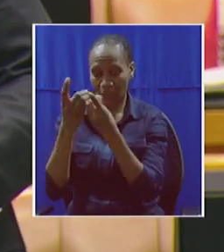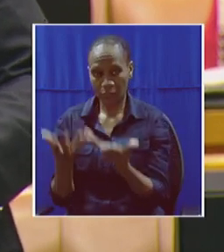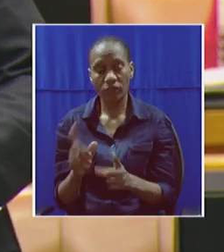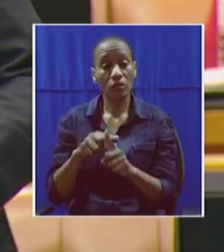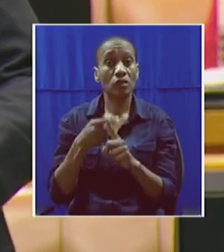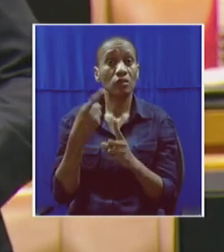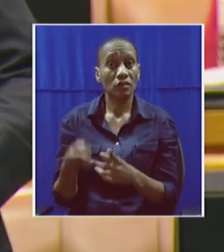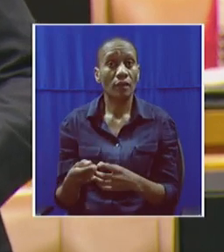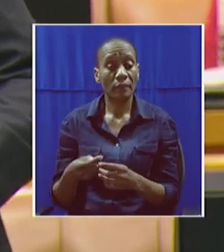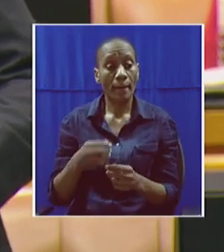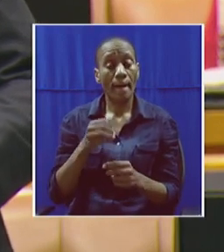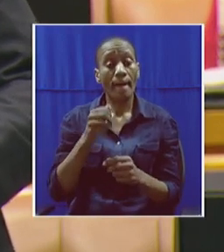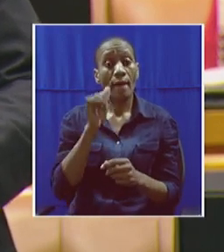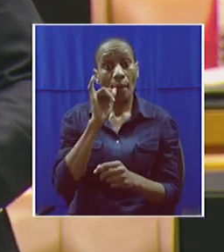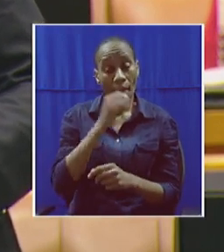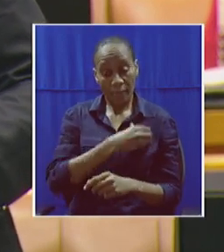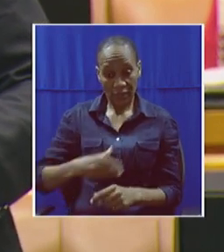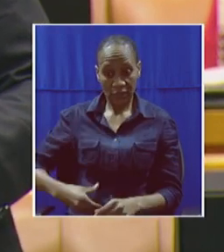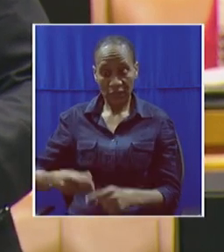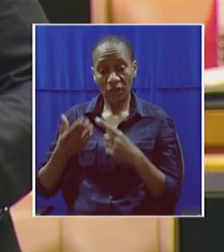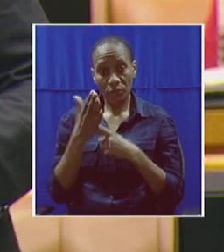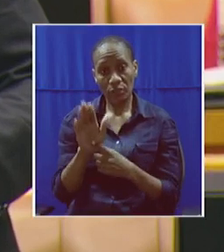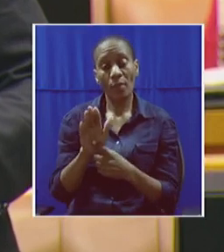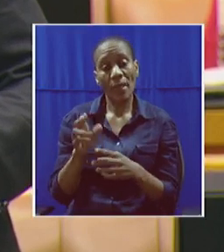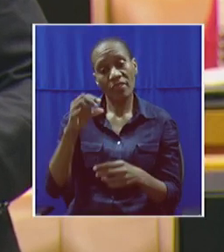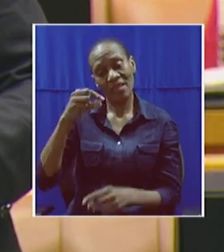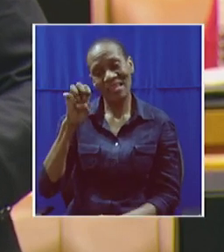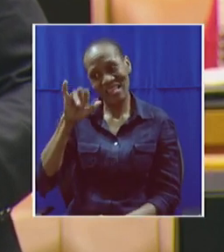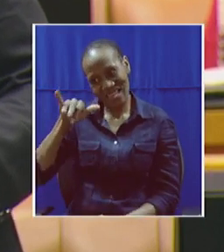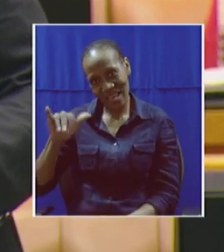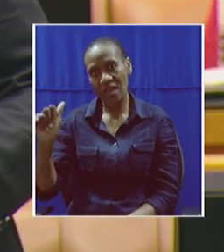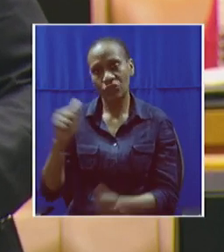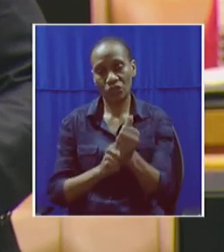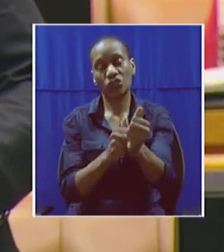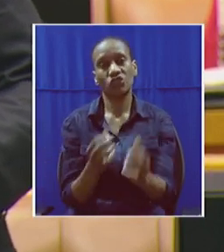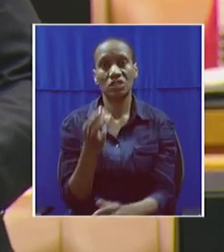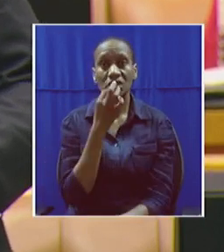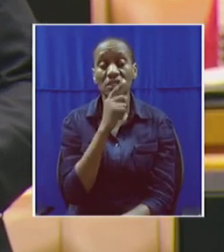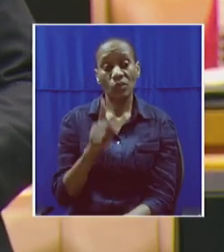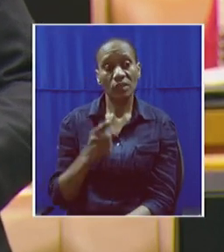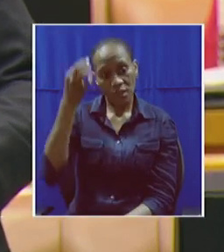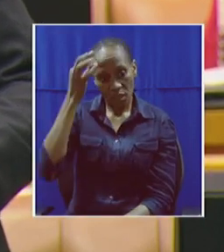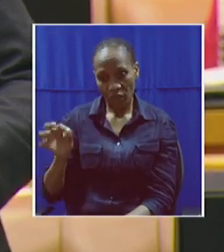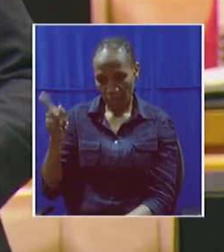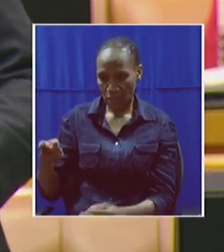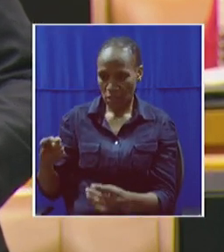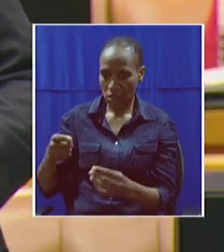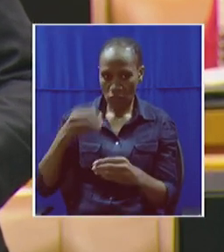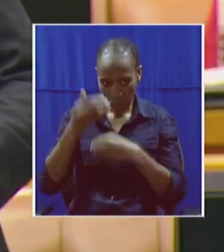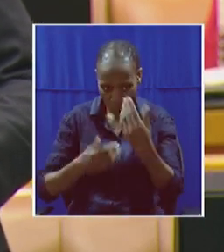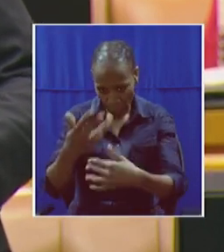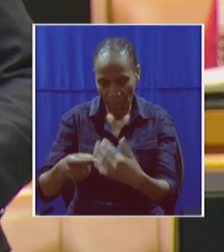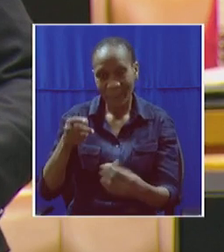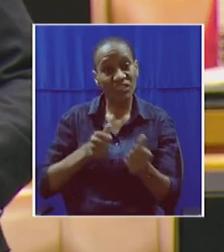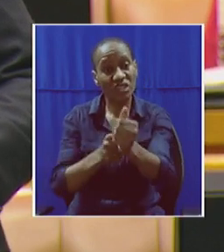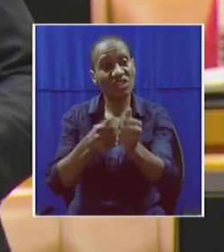of President ton which put forward the gear strategy when the labor unions took it to street that was the end of that strategy are